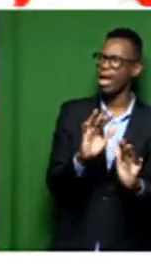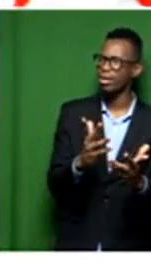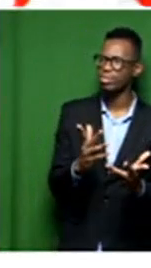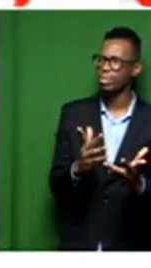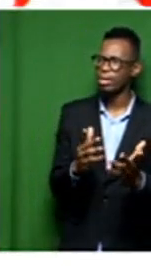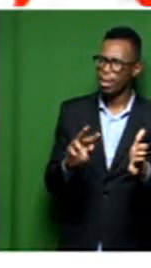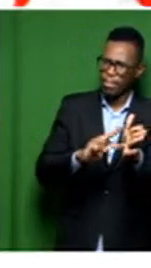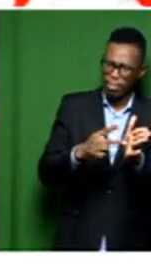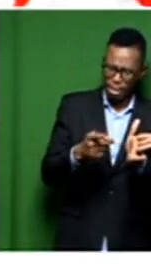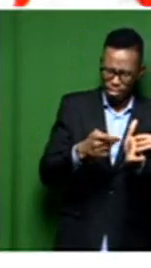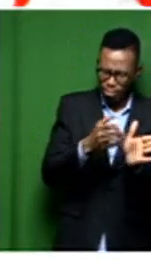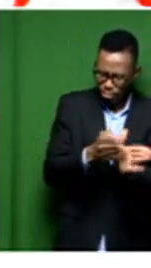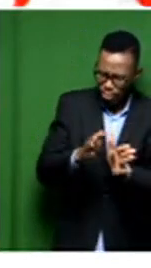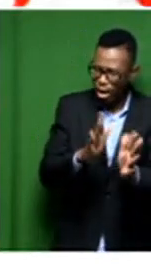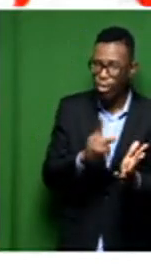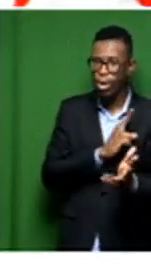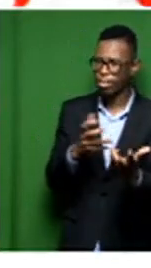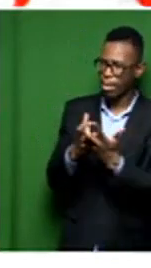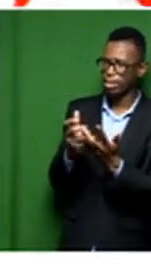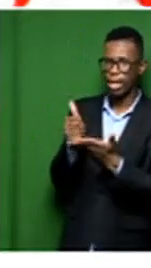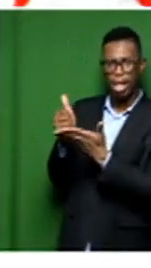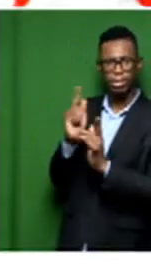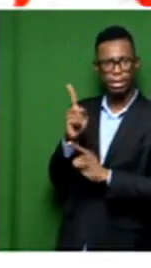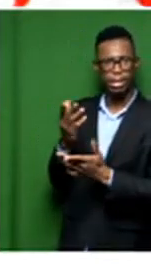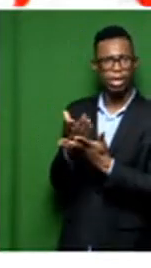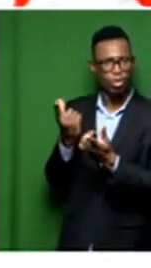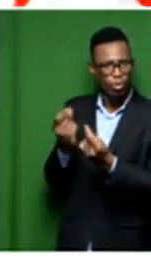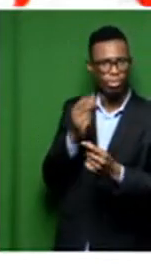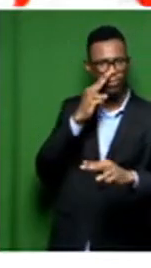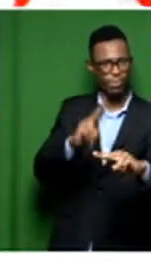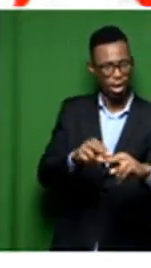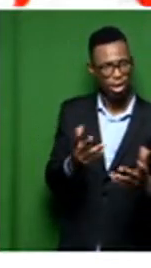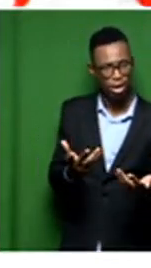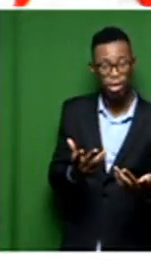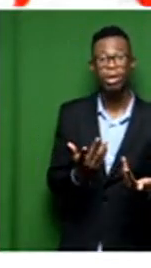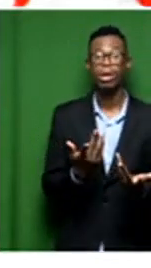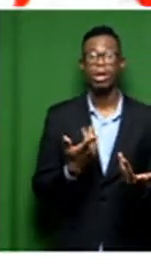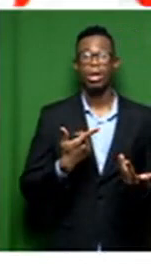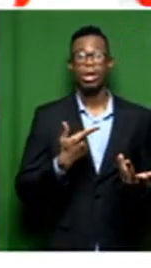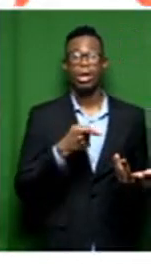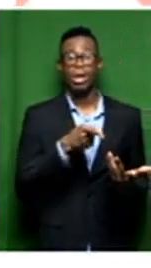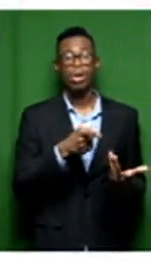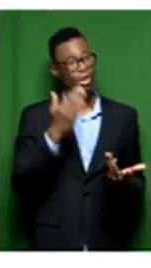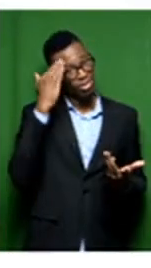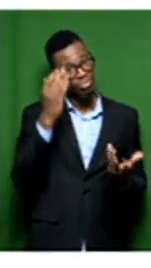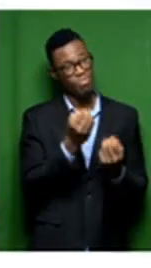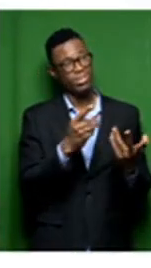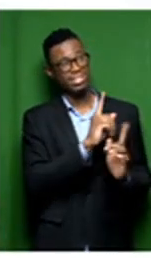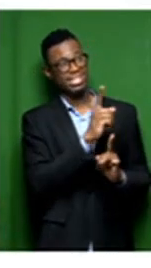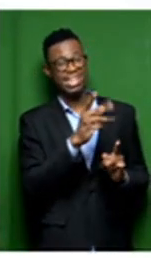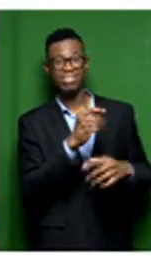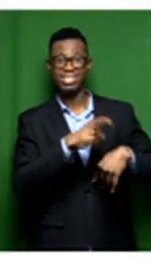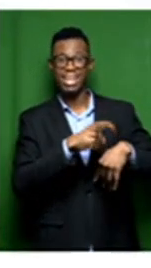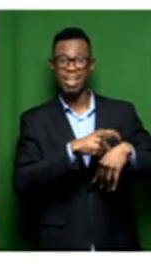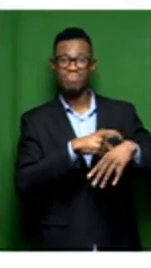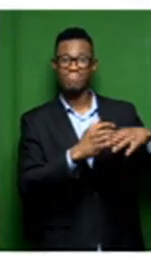to make this fun. Well, this is a whole set of resources. We know that teachers are strapped for time, and we have to try to